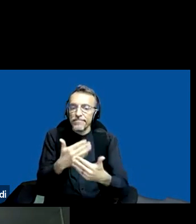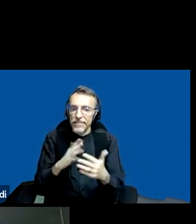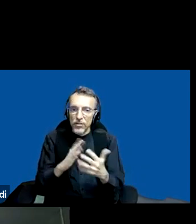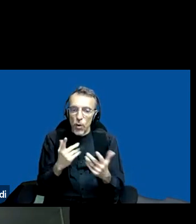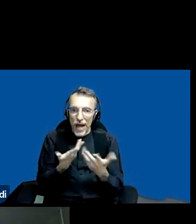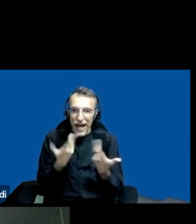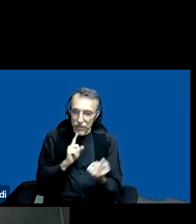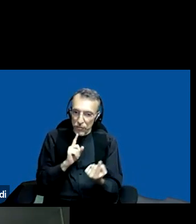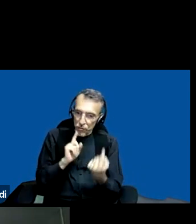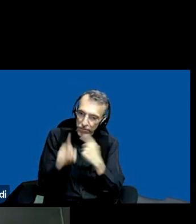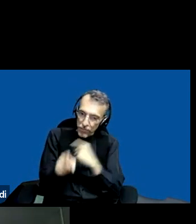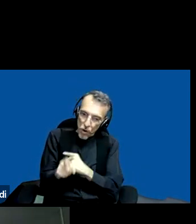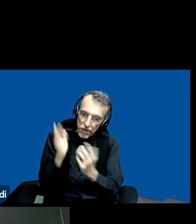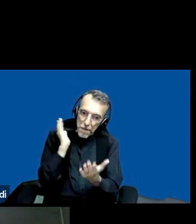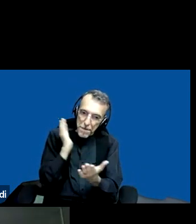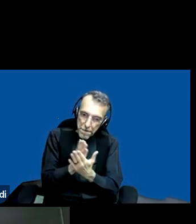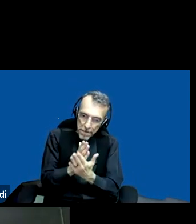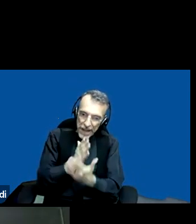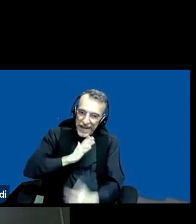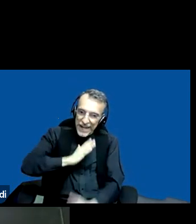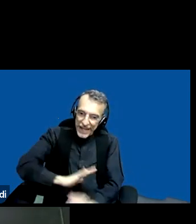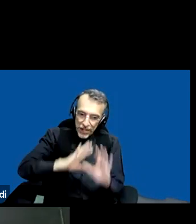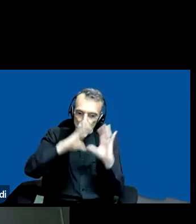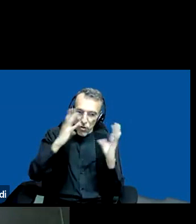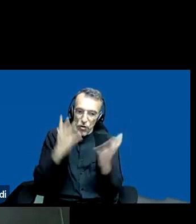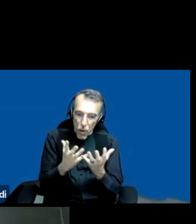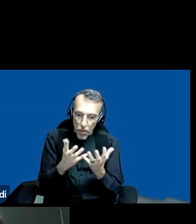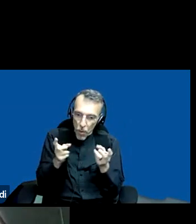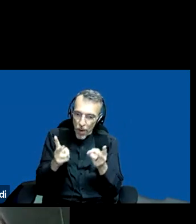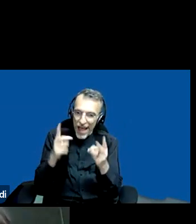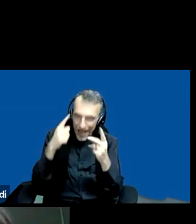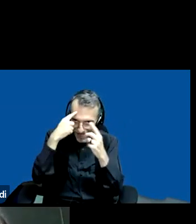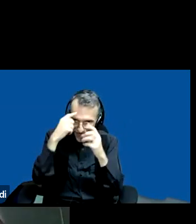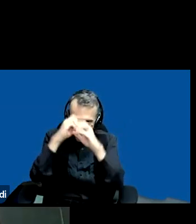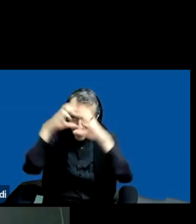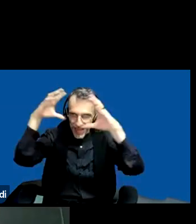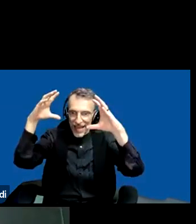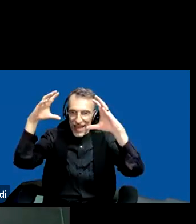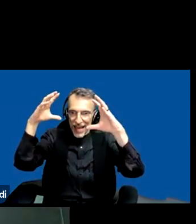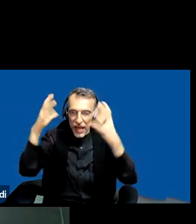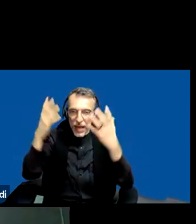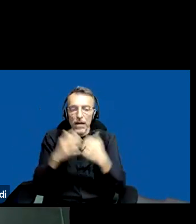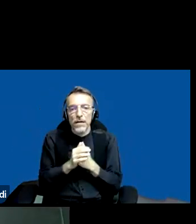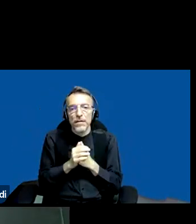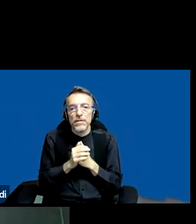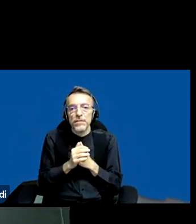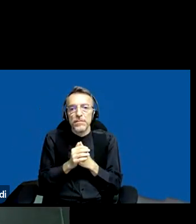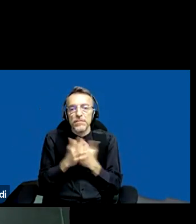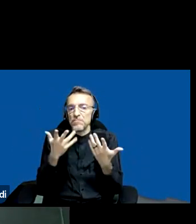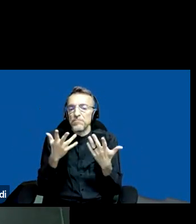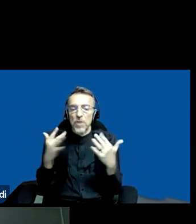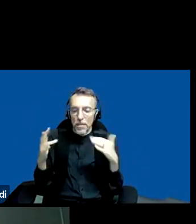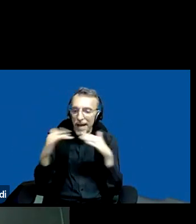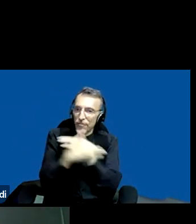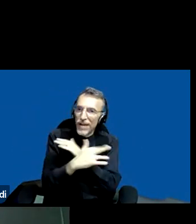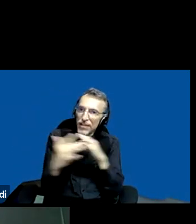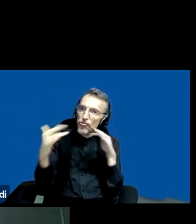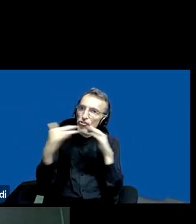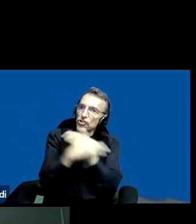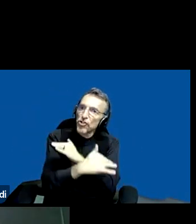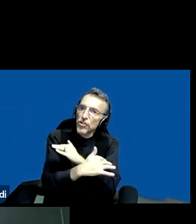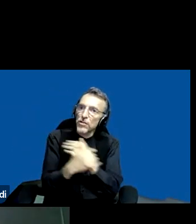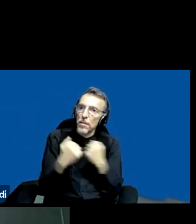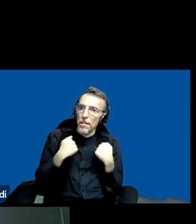response requires a global way of thinking, whether that's through migration, which is one of my